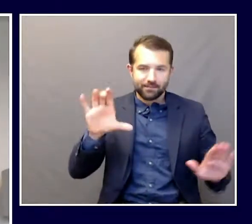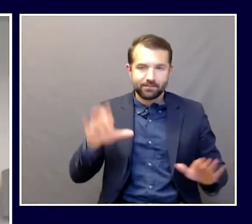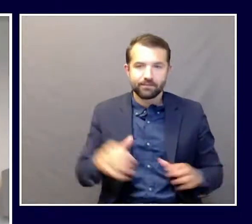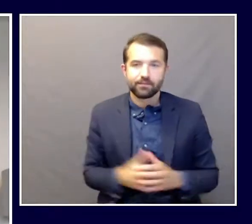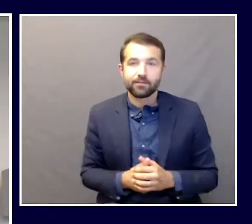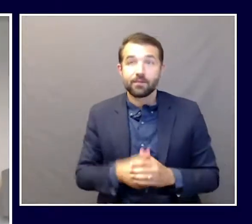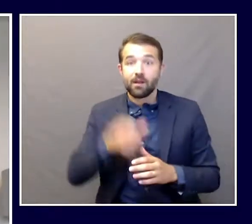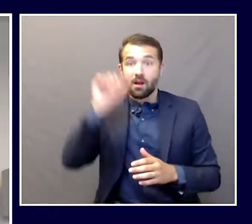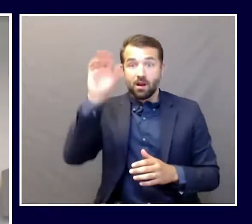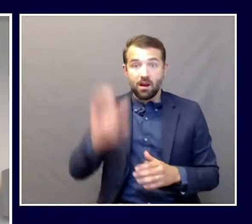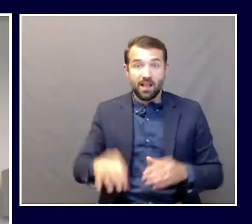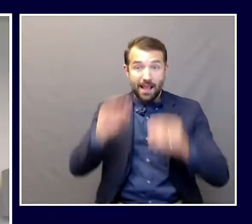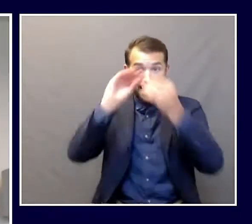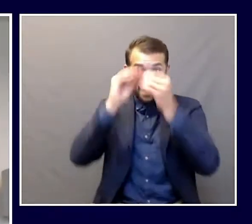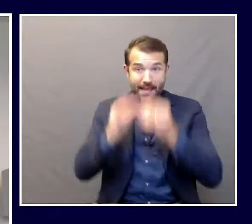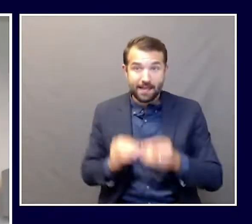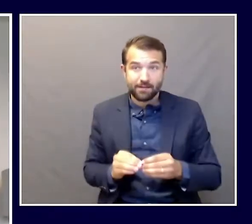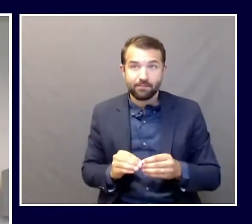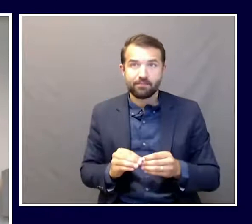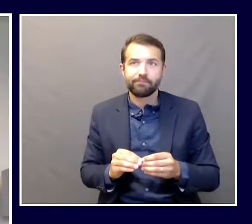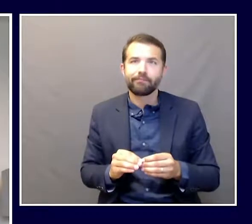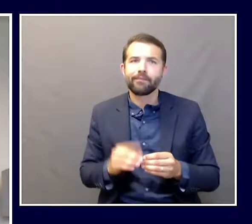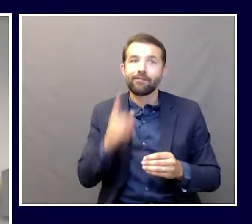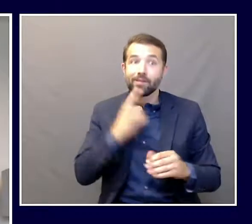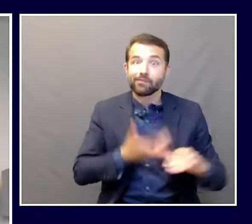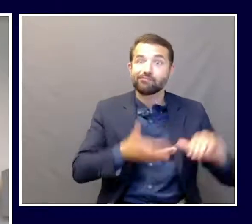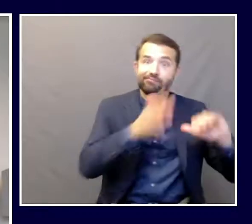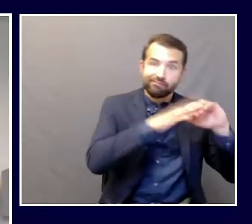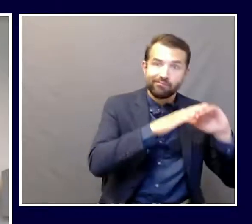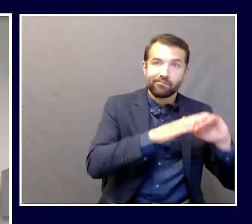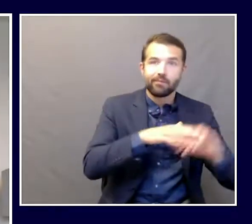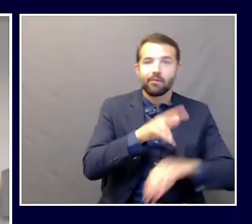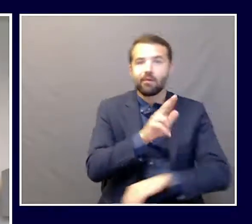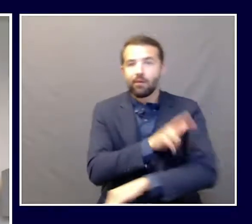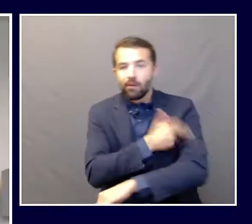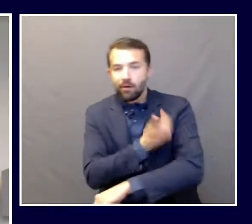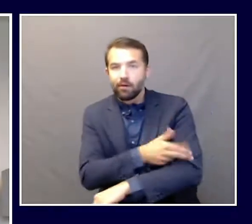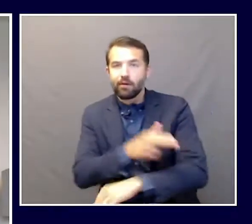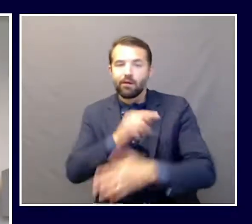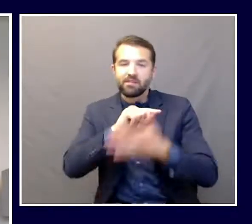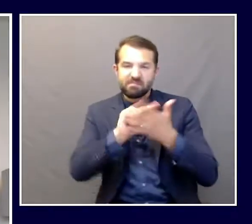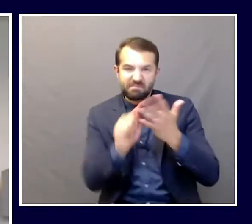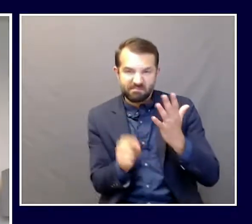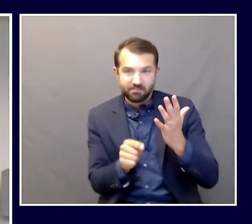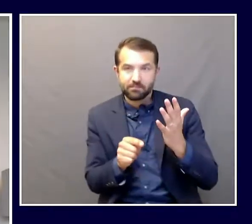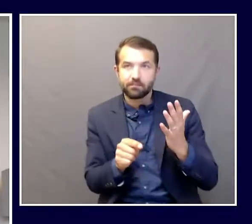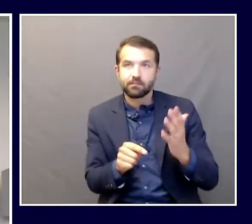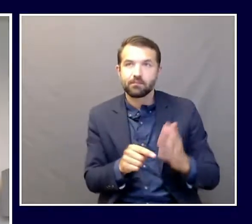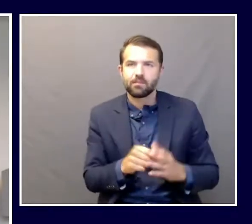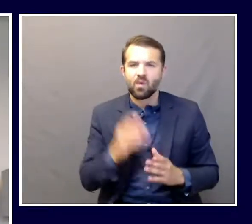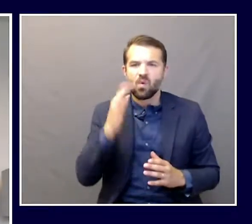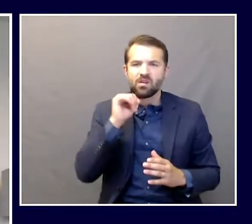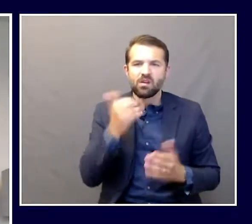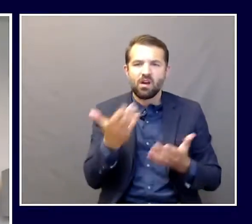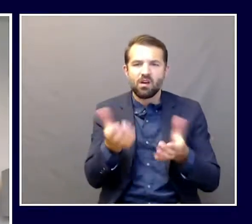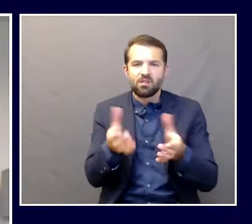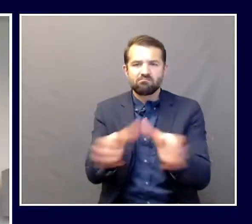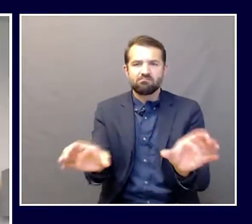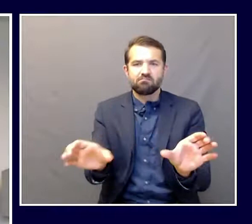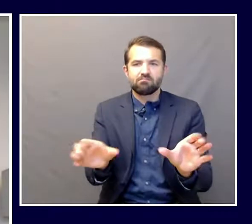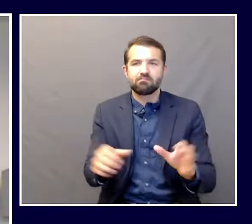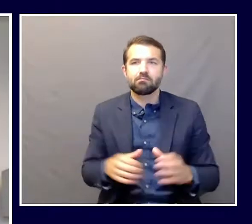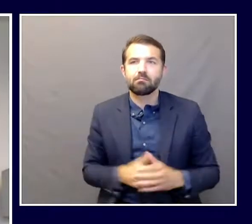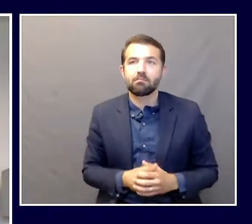simultaneously disclose how many of each involved unvaccinated people? They say, I suspect this would be